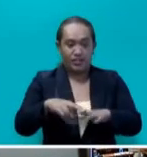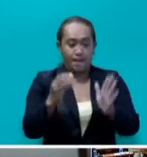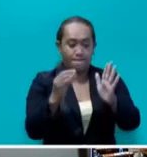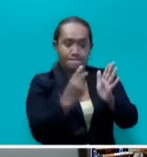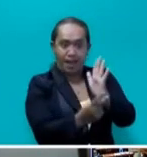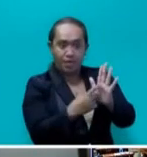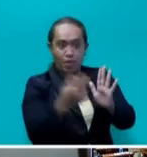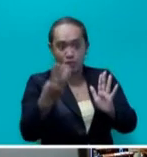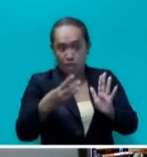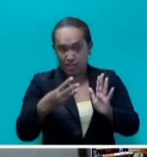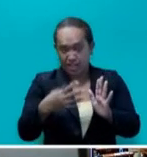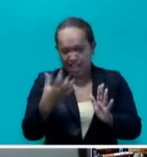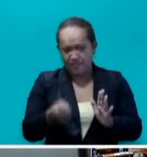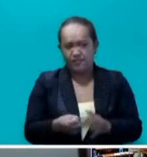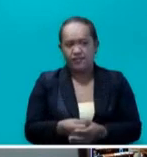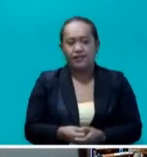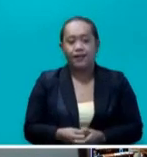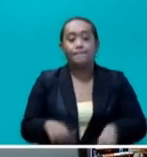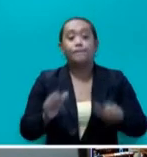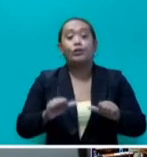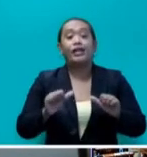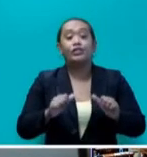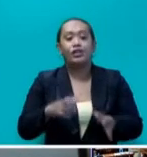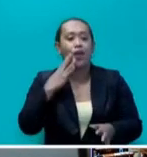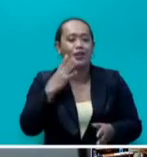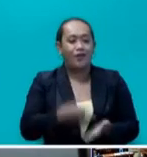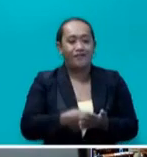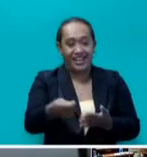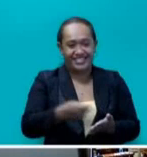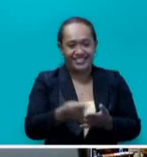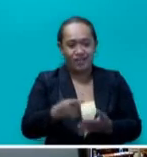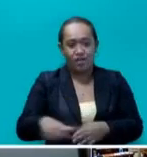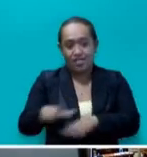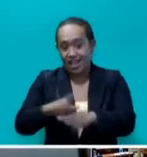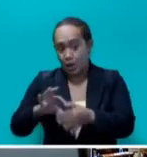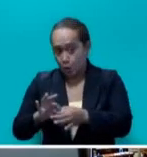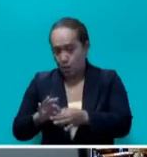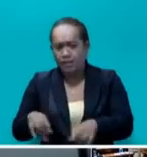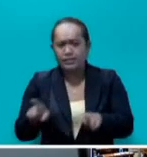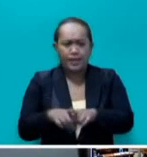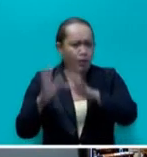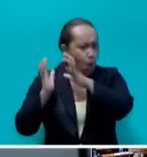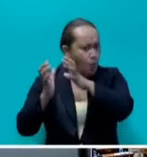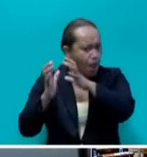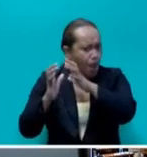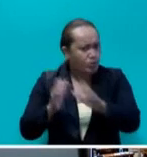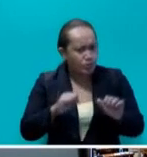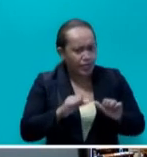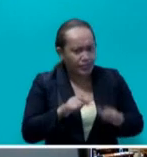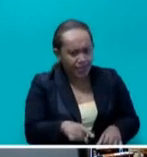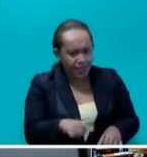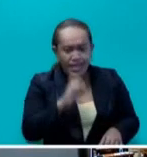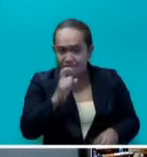that it is unlawful for lessee under protected lease to alienate or deal with the land comprising the protected lease, whether by sale, transfer,